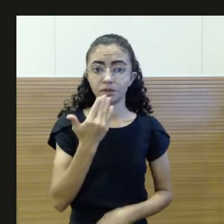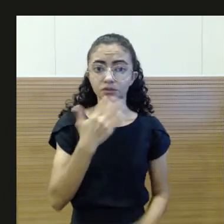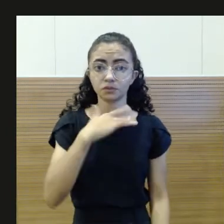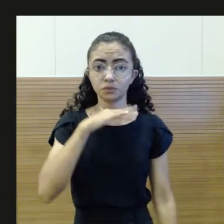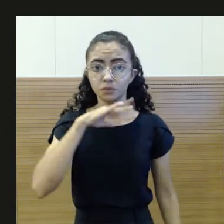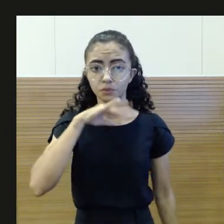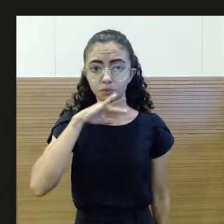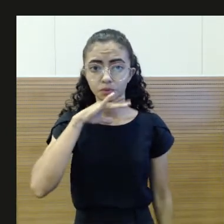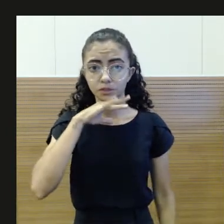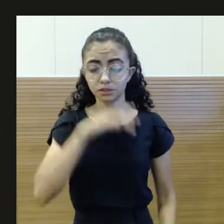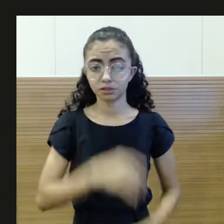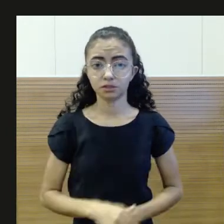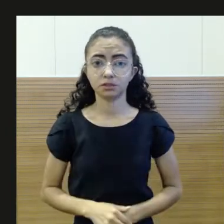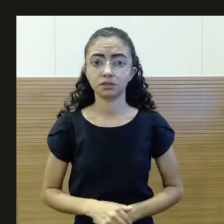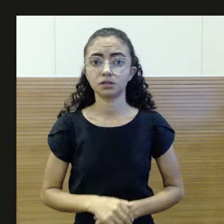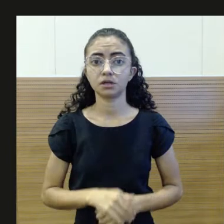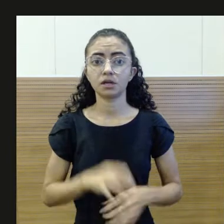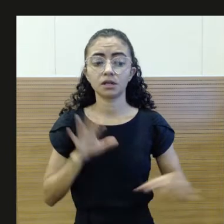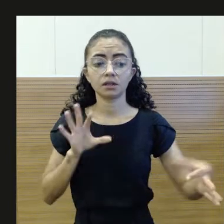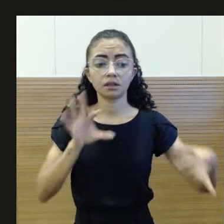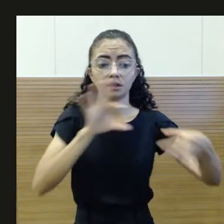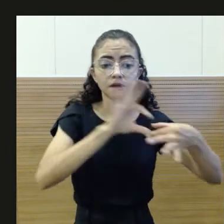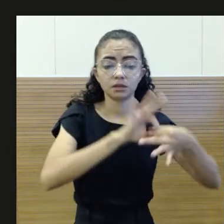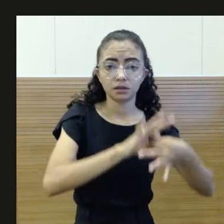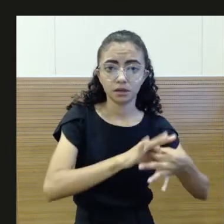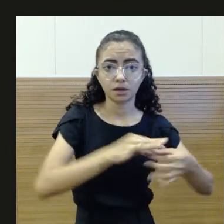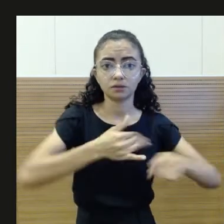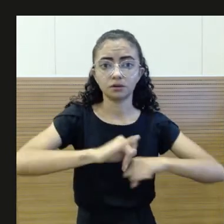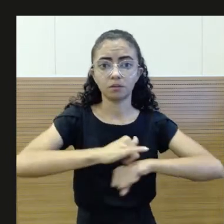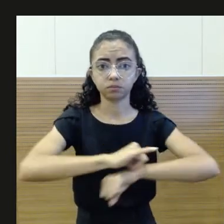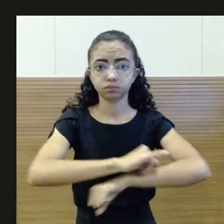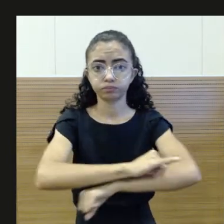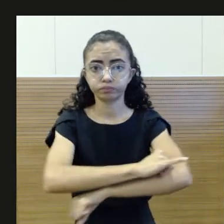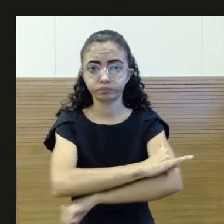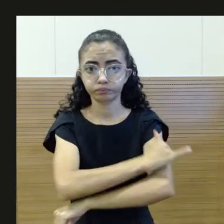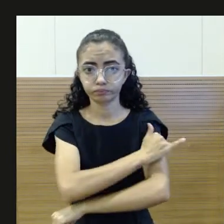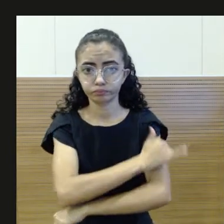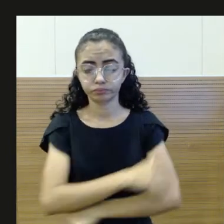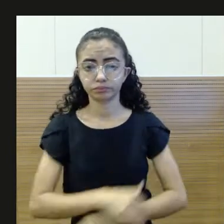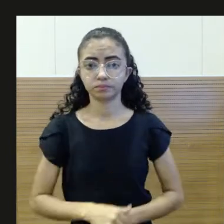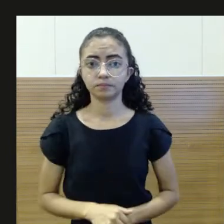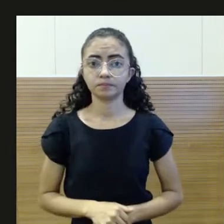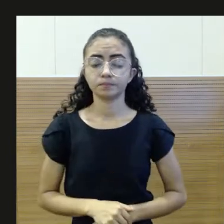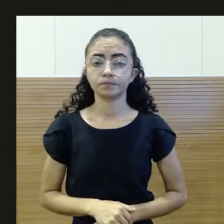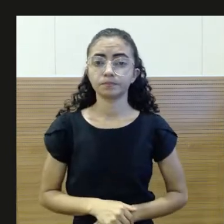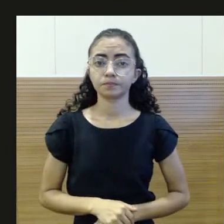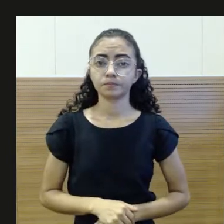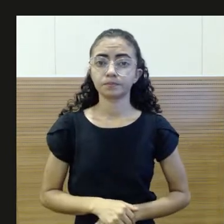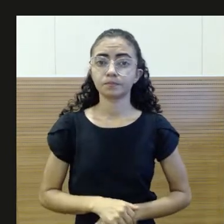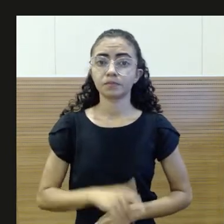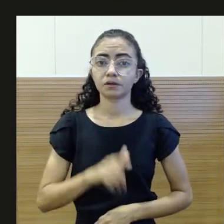and it was present in 4 in each of 10 kids. On its part,